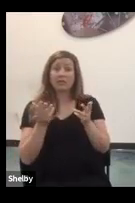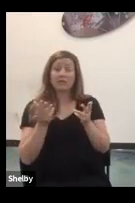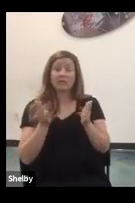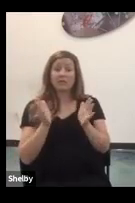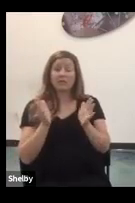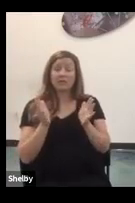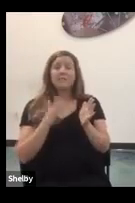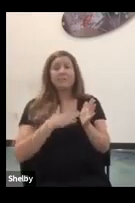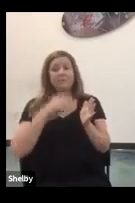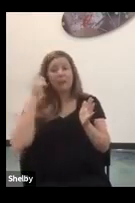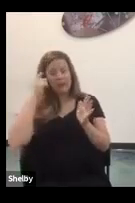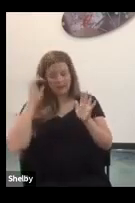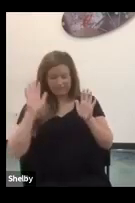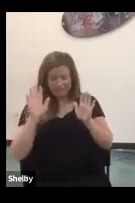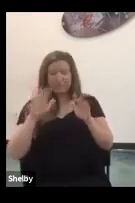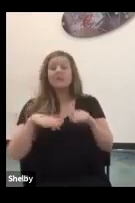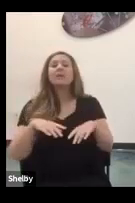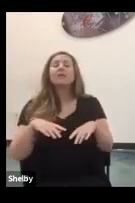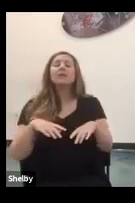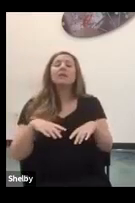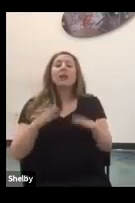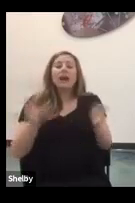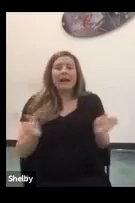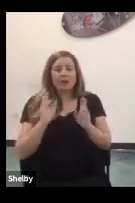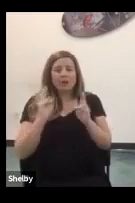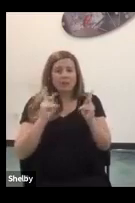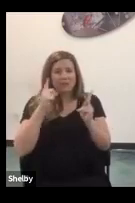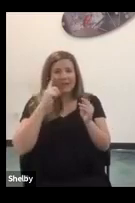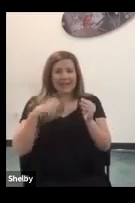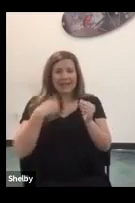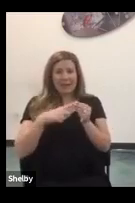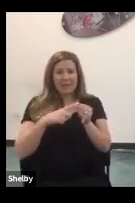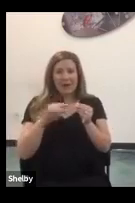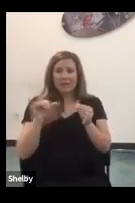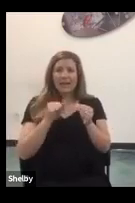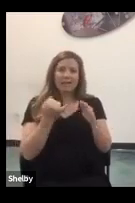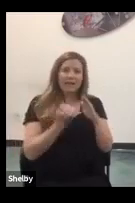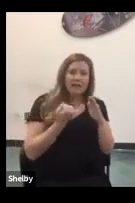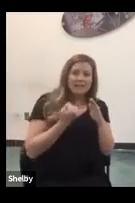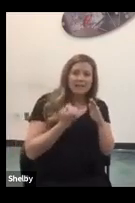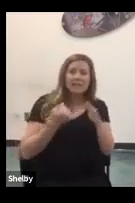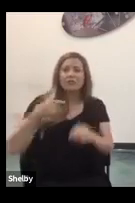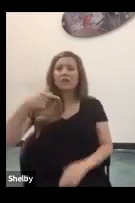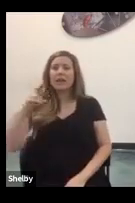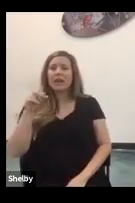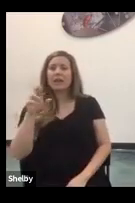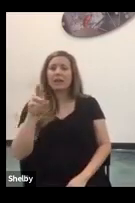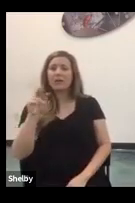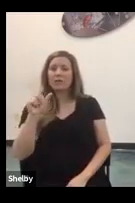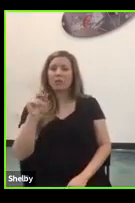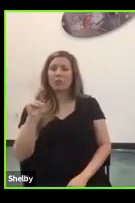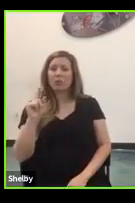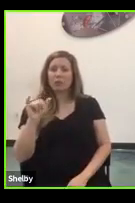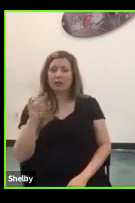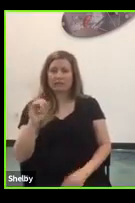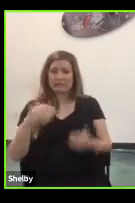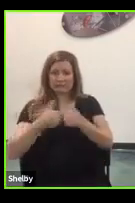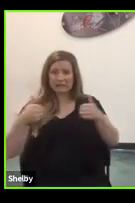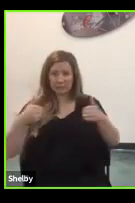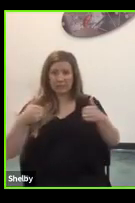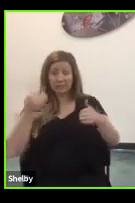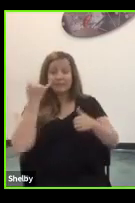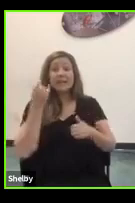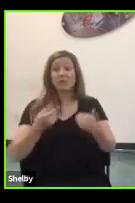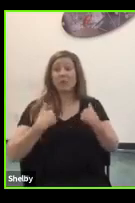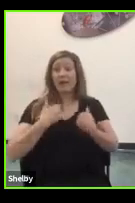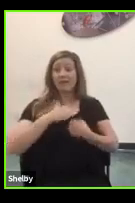works, but I would encourage people to think about quarantine and isolation as kind of two separate branches. So if you have COVID-19